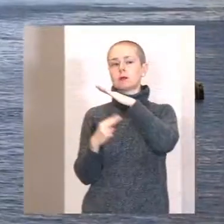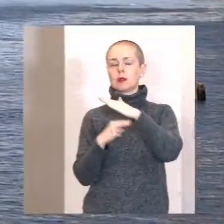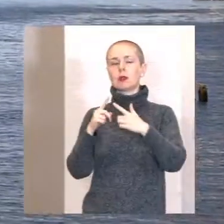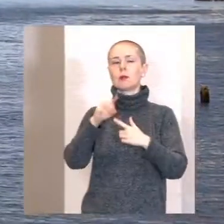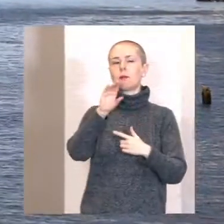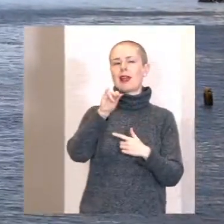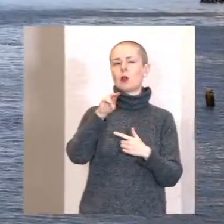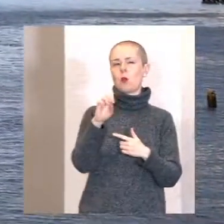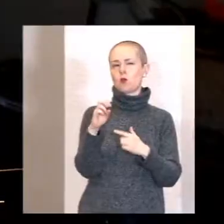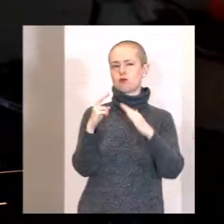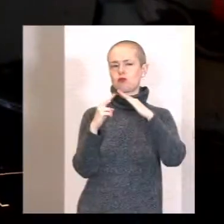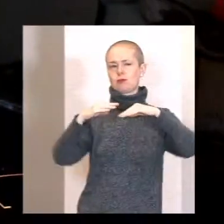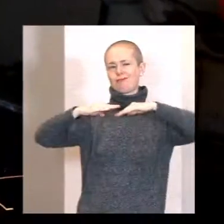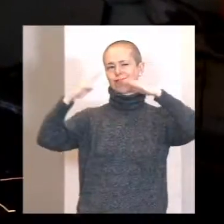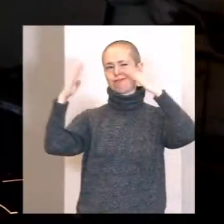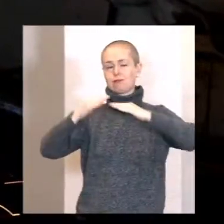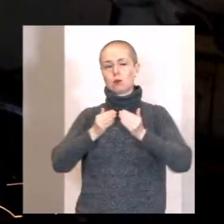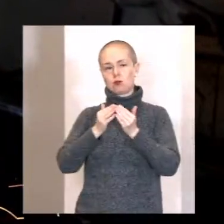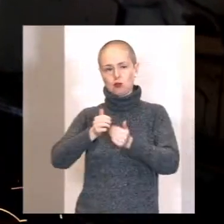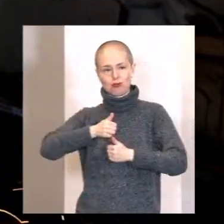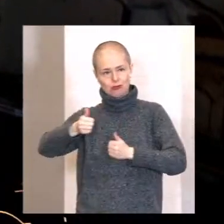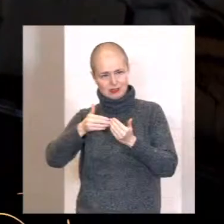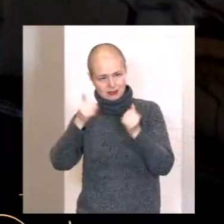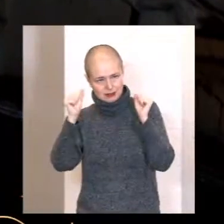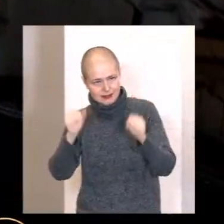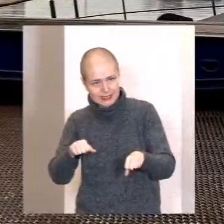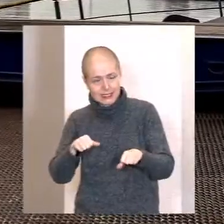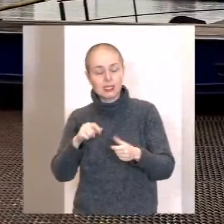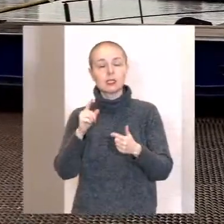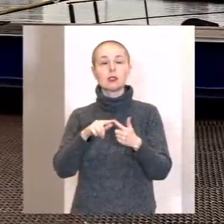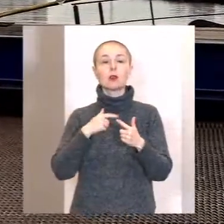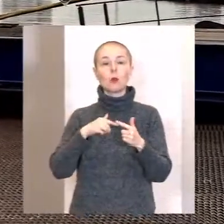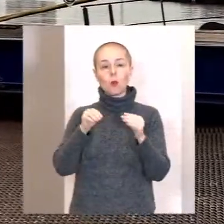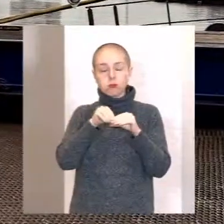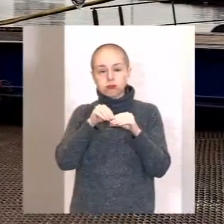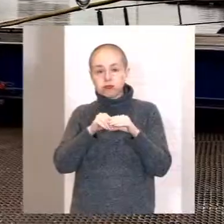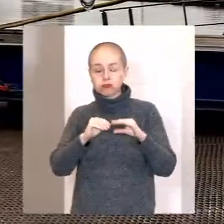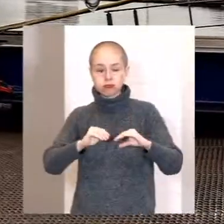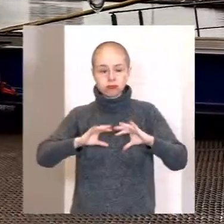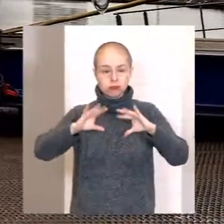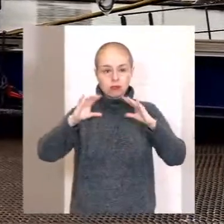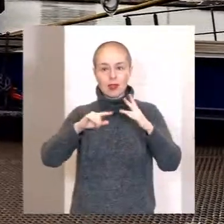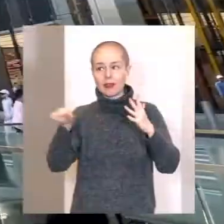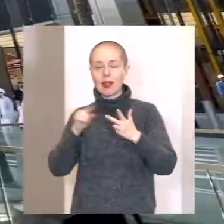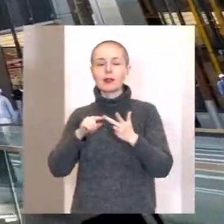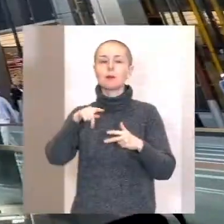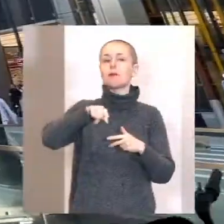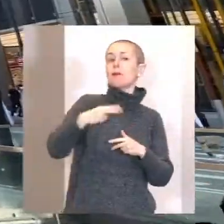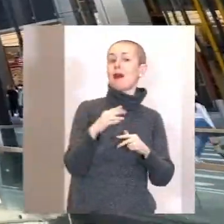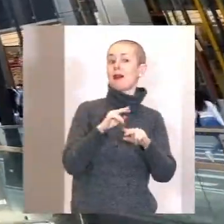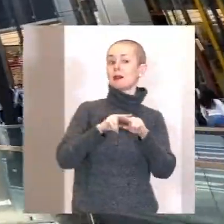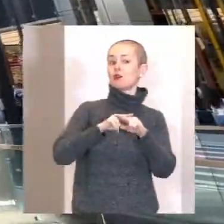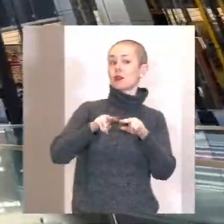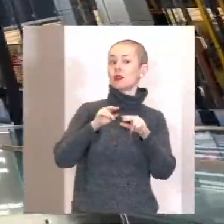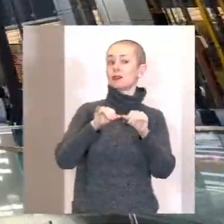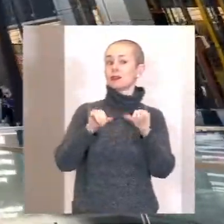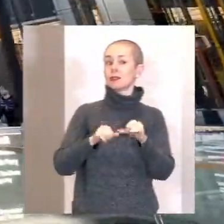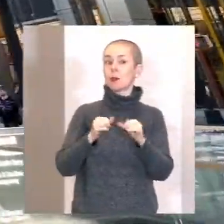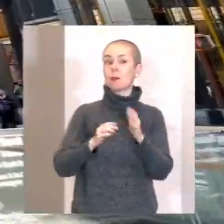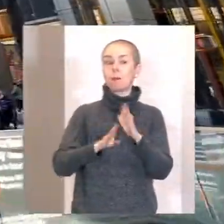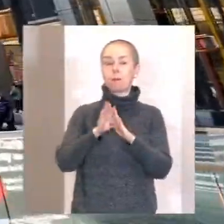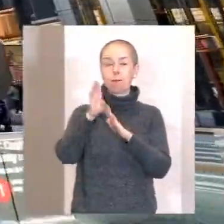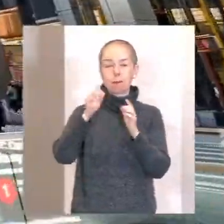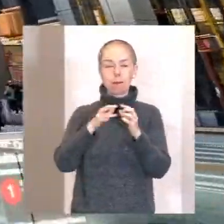seaport. Infrastructure investments and expanded capacity across the PATH system, and revitalization of the World Trade